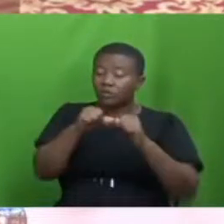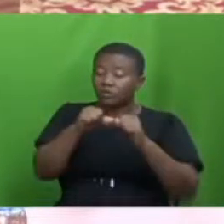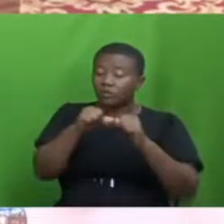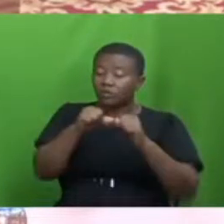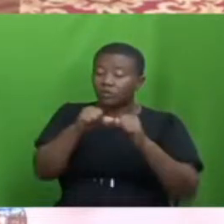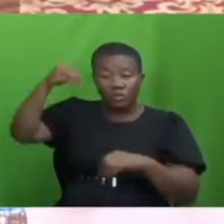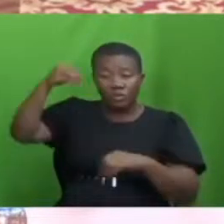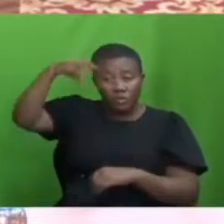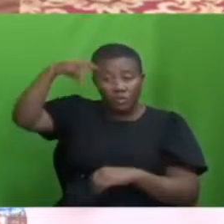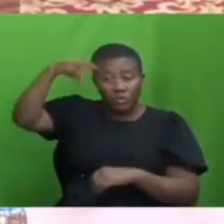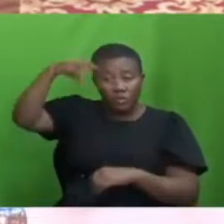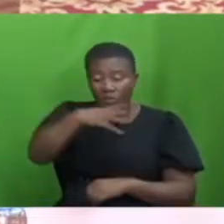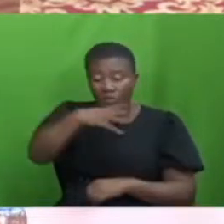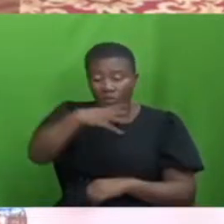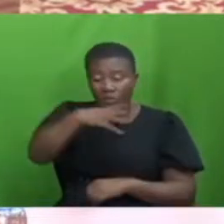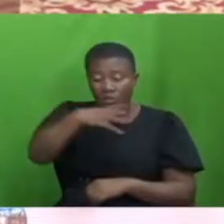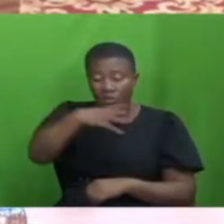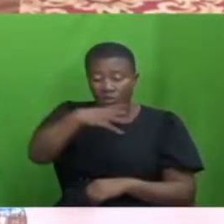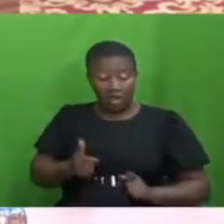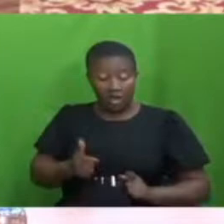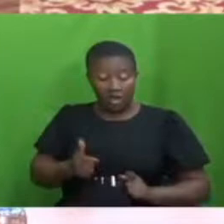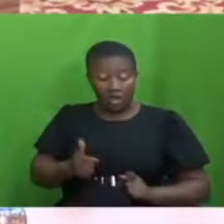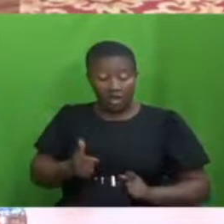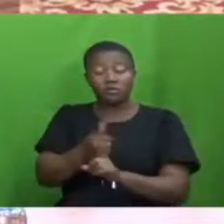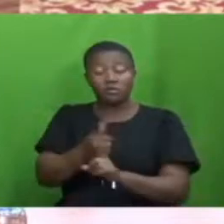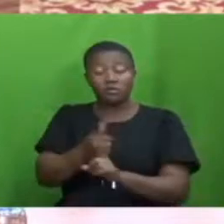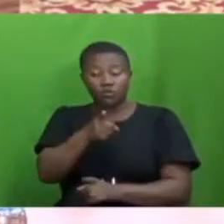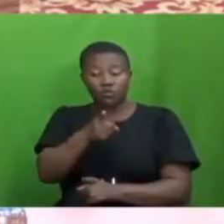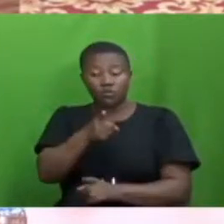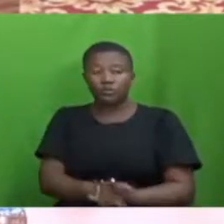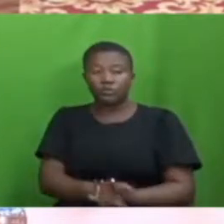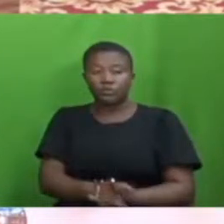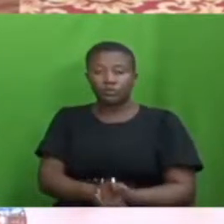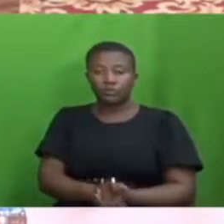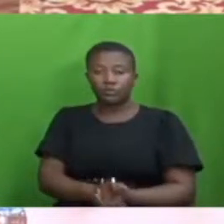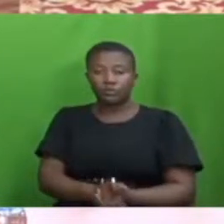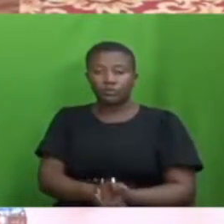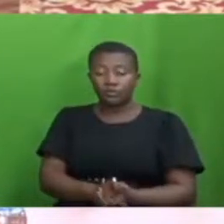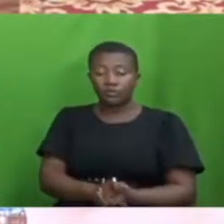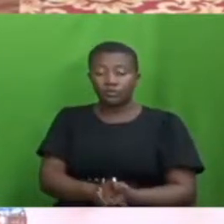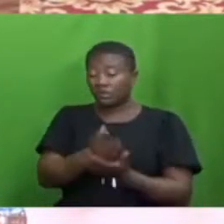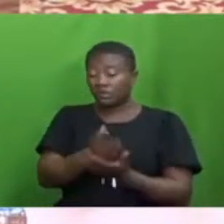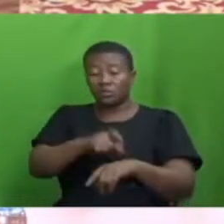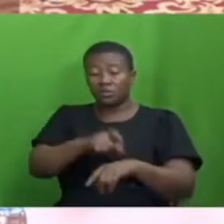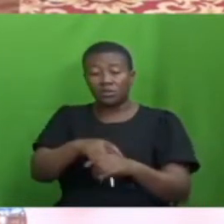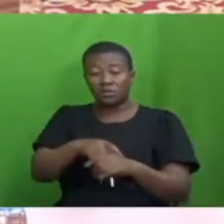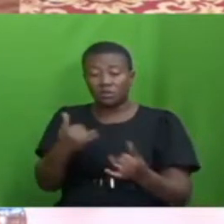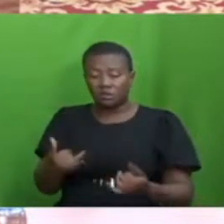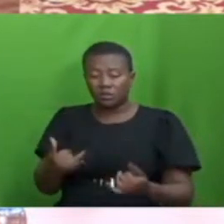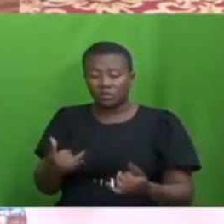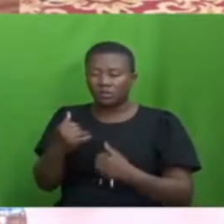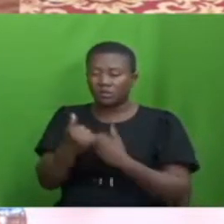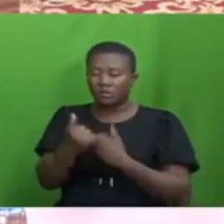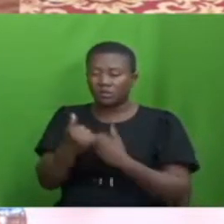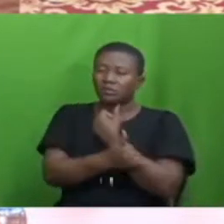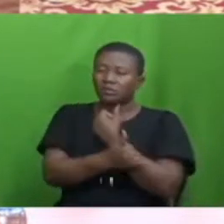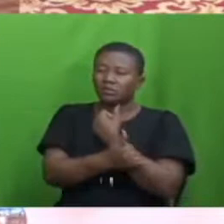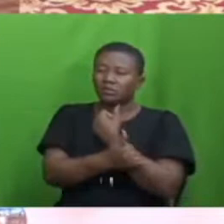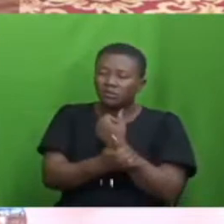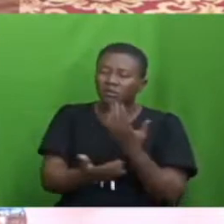power, and life itself indeed. Over the period, the country has gone through extremely